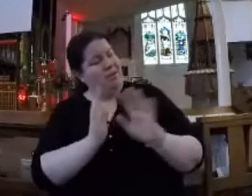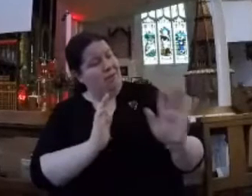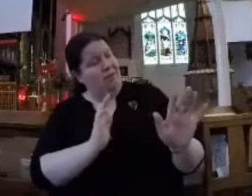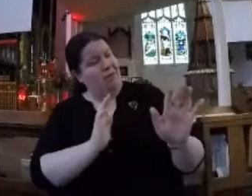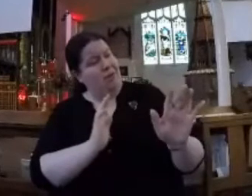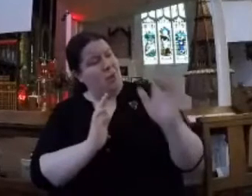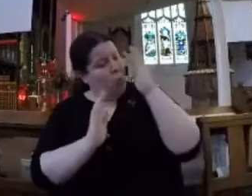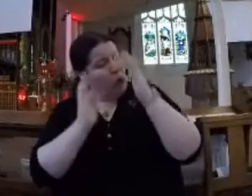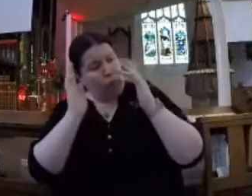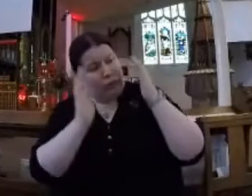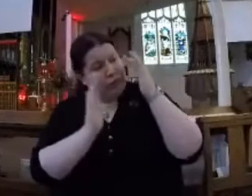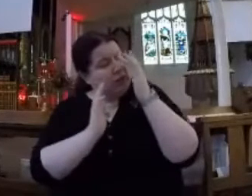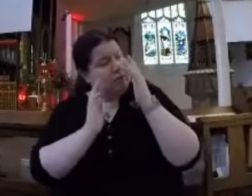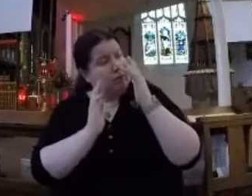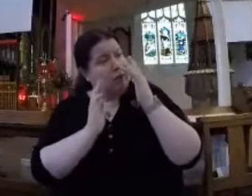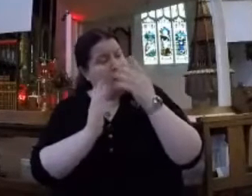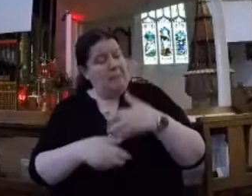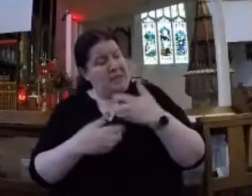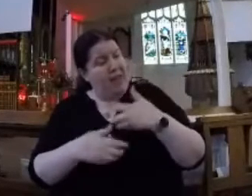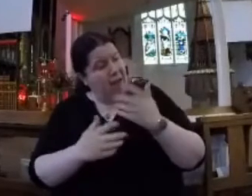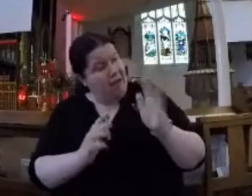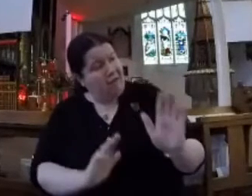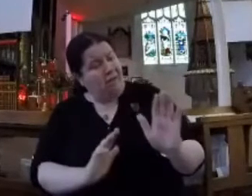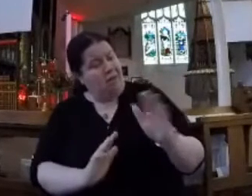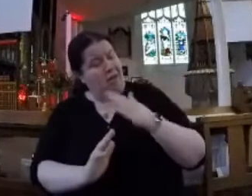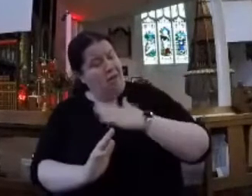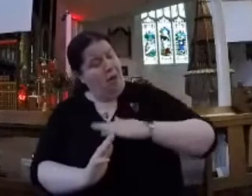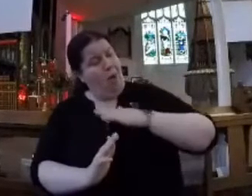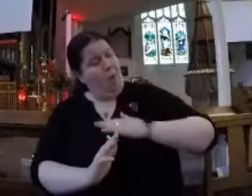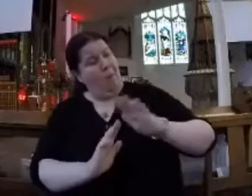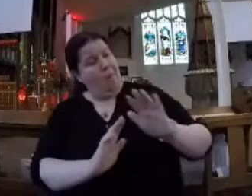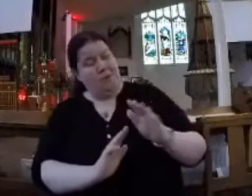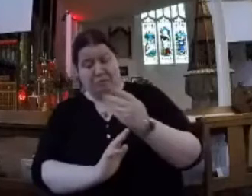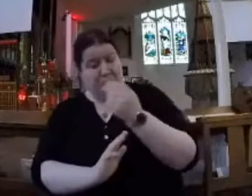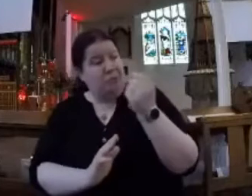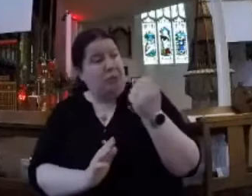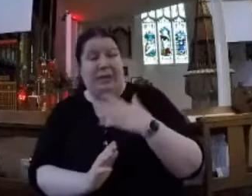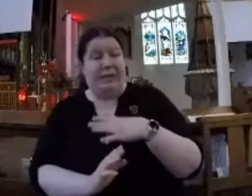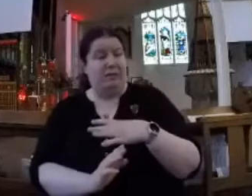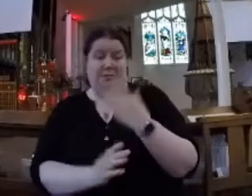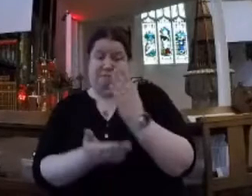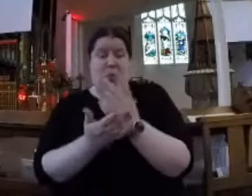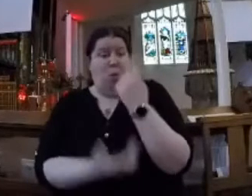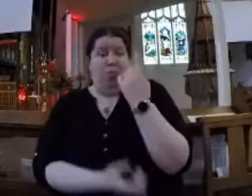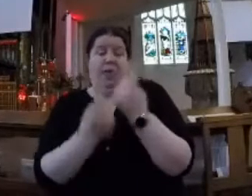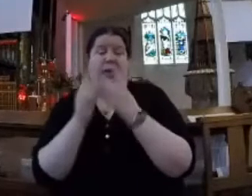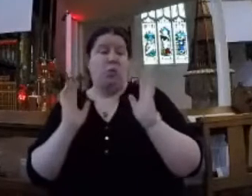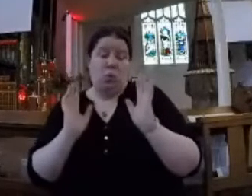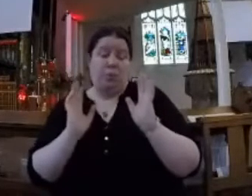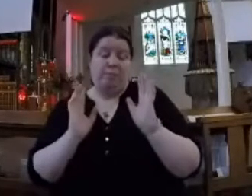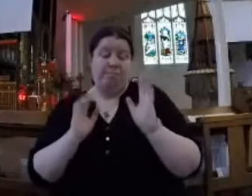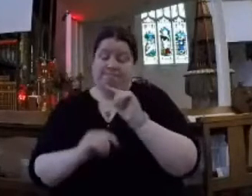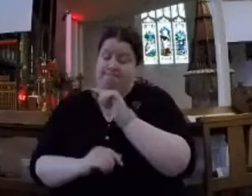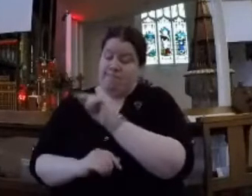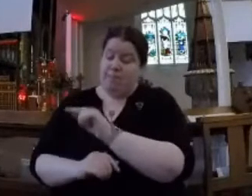"you're worried and upset about many things, but few things are needed, or indeed only one. Mary